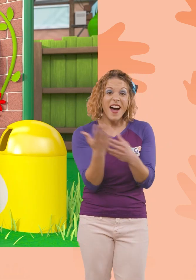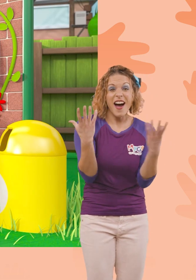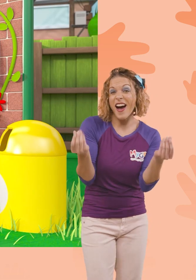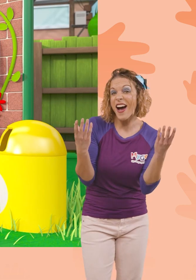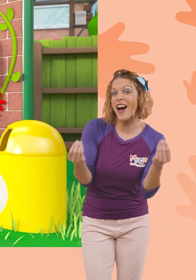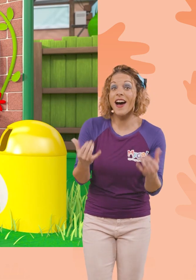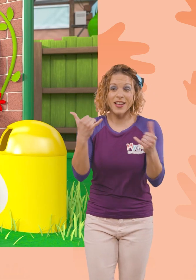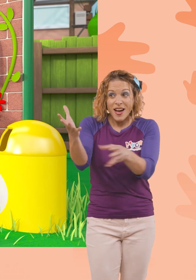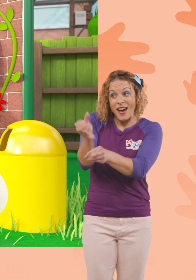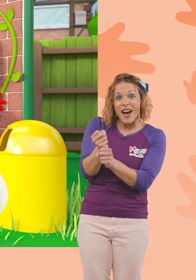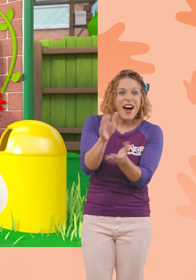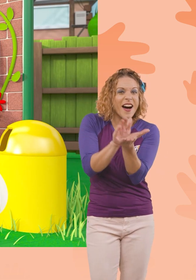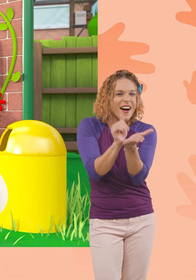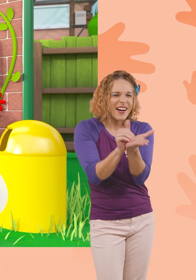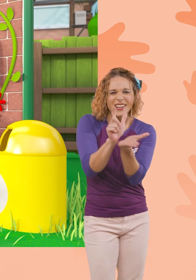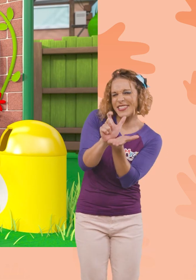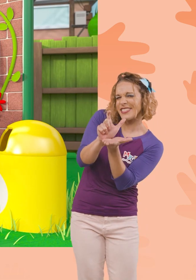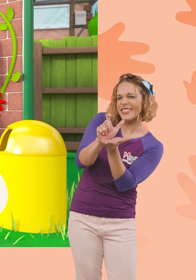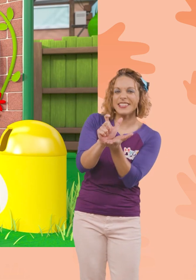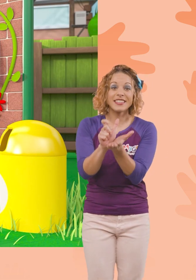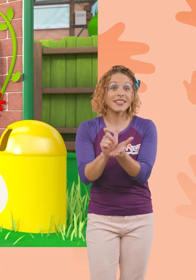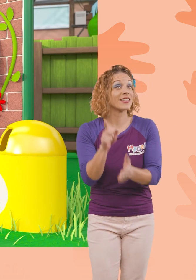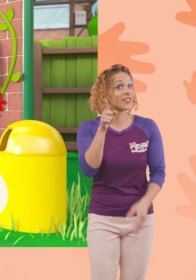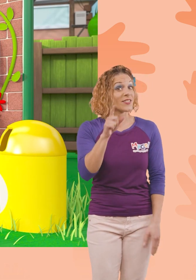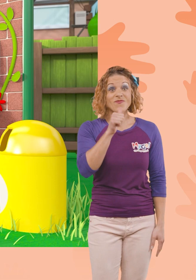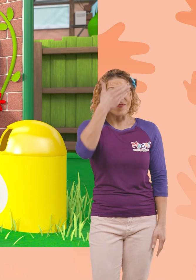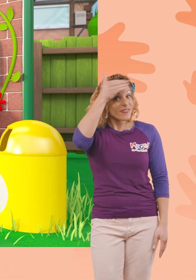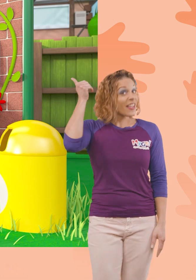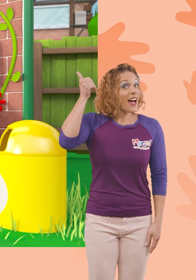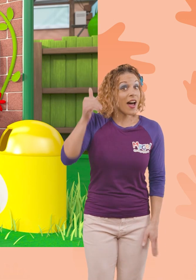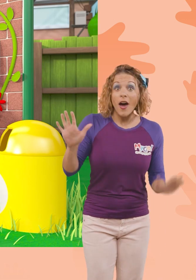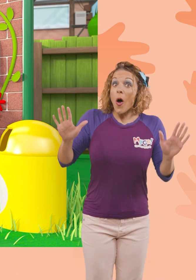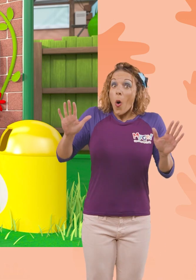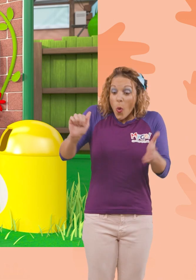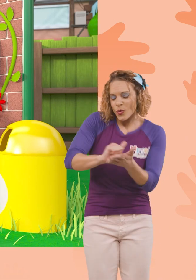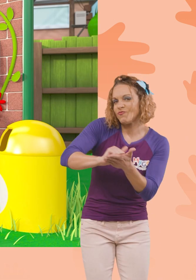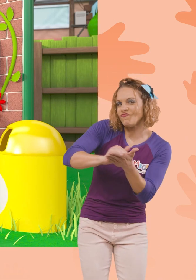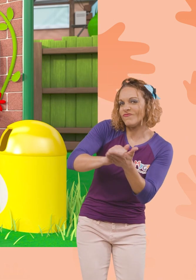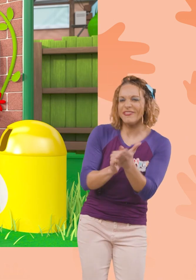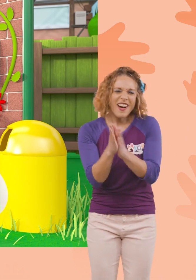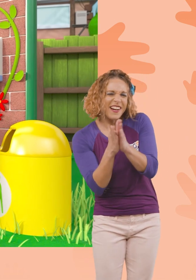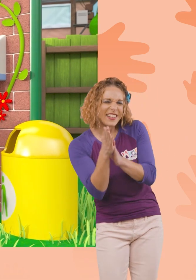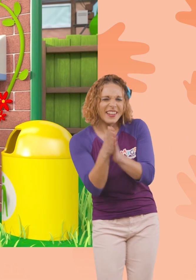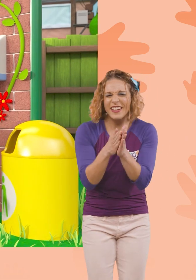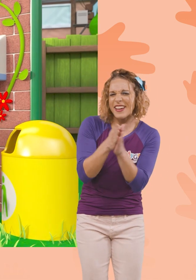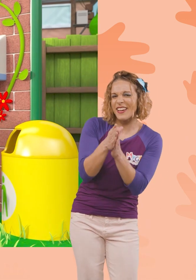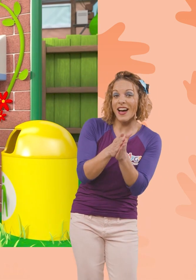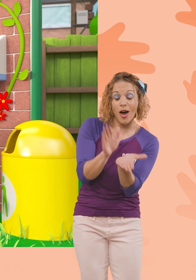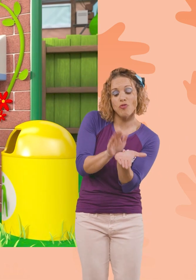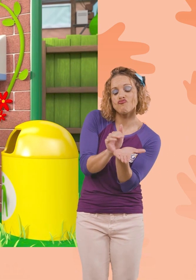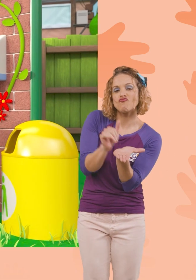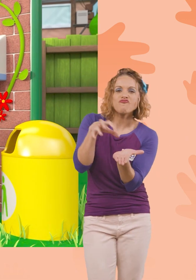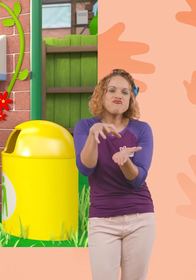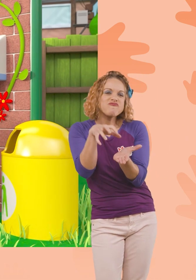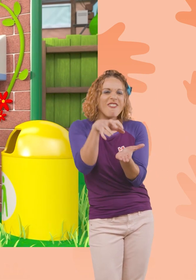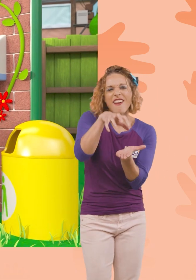wet. Get your hands wet. Now grab the soap. Grab the soap. Don't you forget to scrub, scrub, scrub, scrub, a dub,